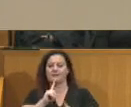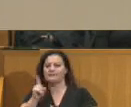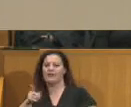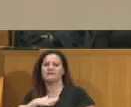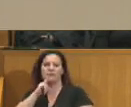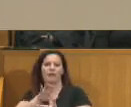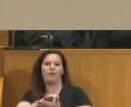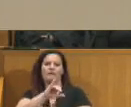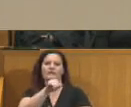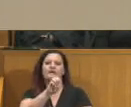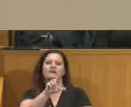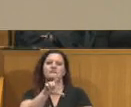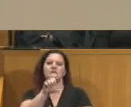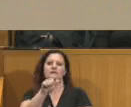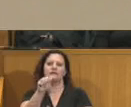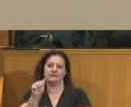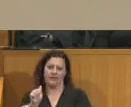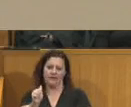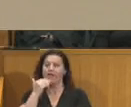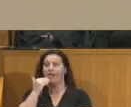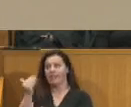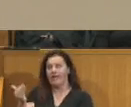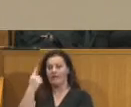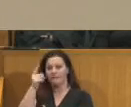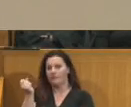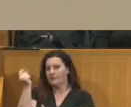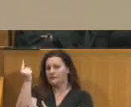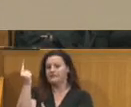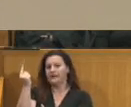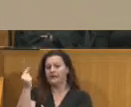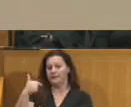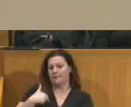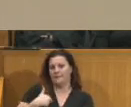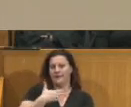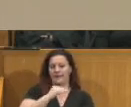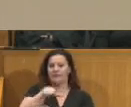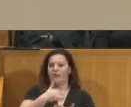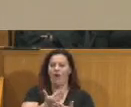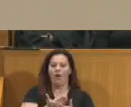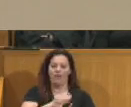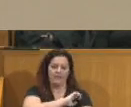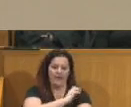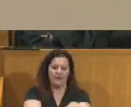for residents to report community concerns via your phones. The Home Serve